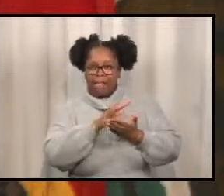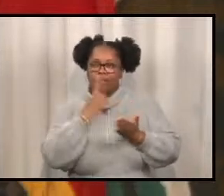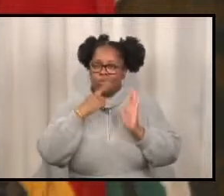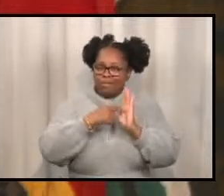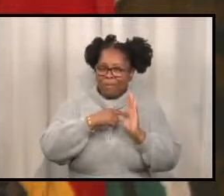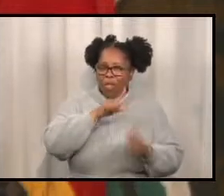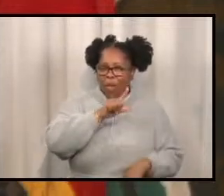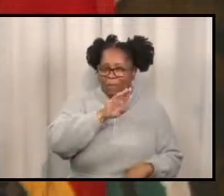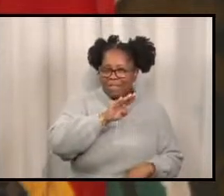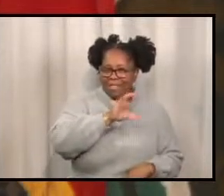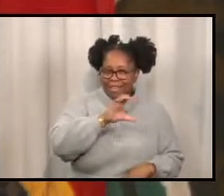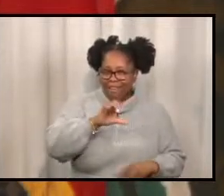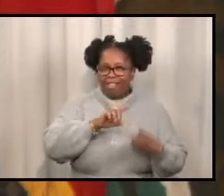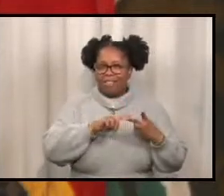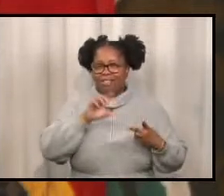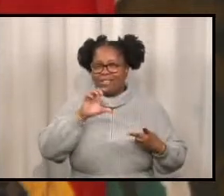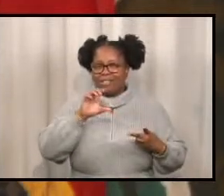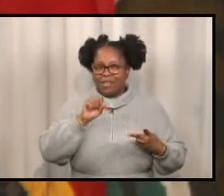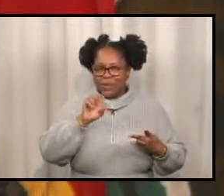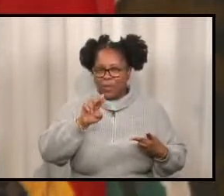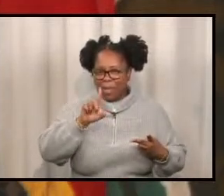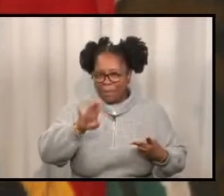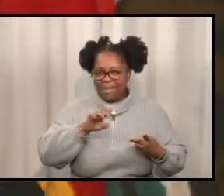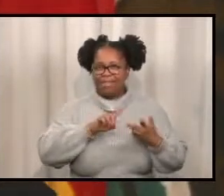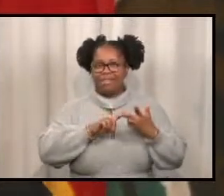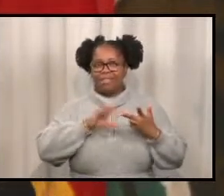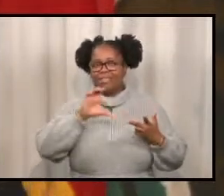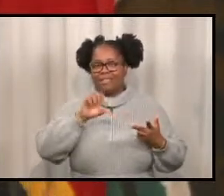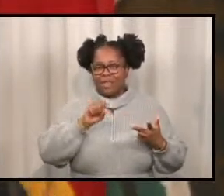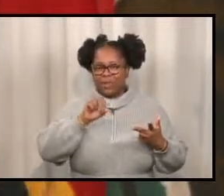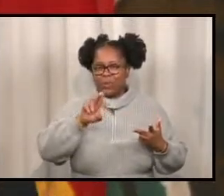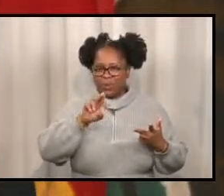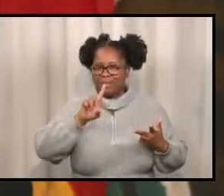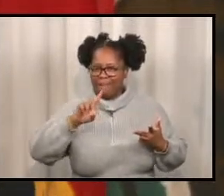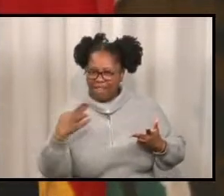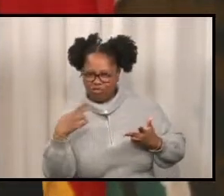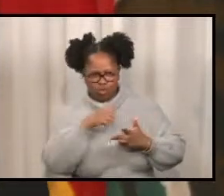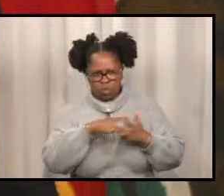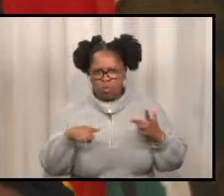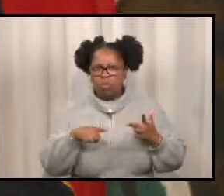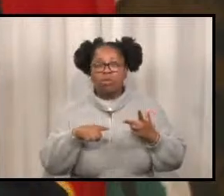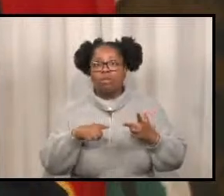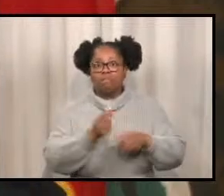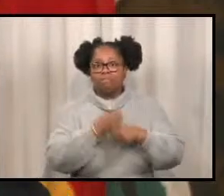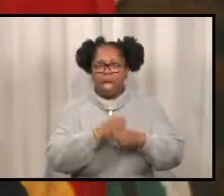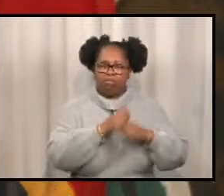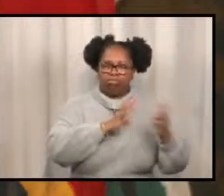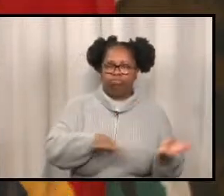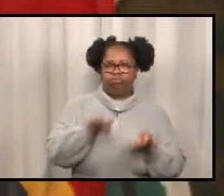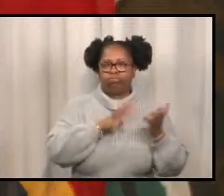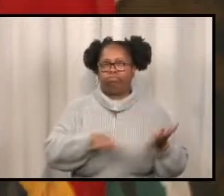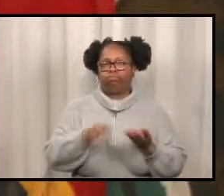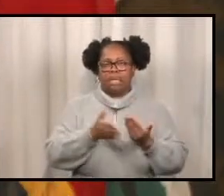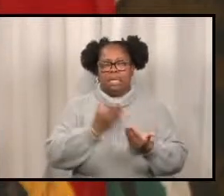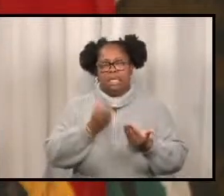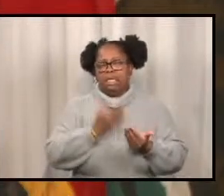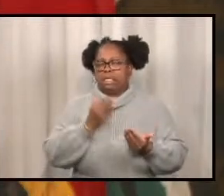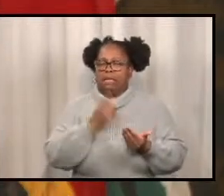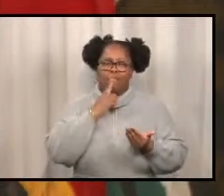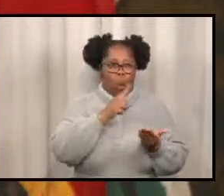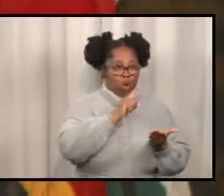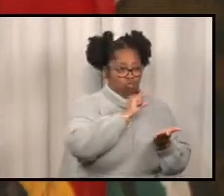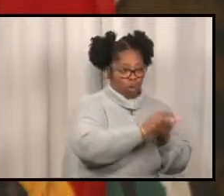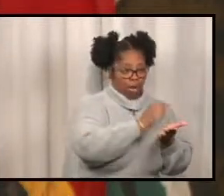College, Long Beach State, Cal State Dominguez Hills, and those create pipelines for young people who do these programs to come